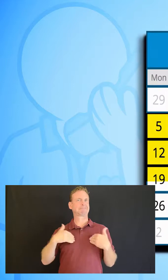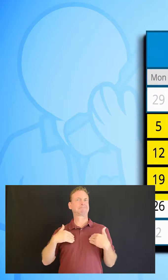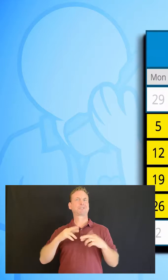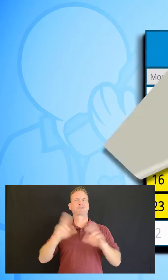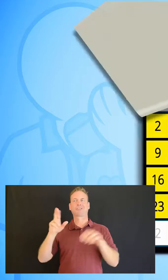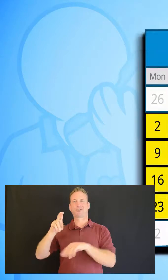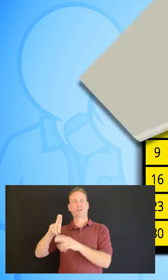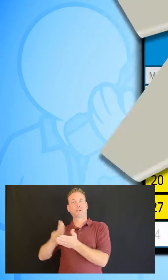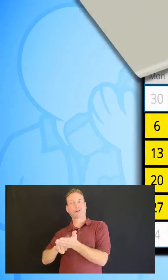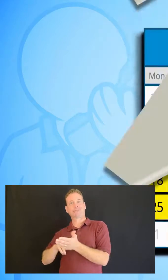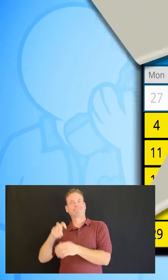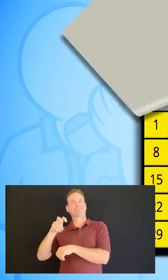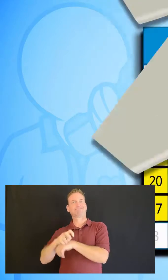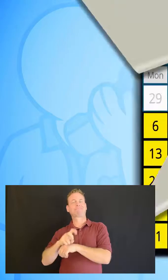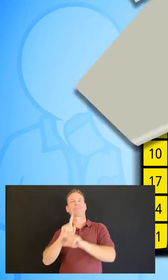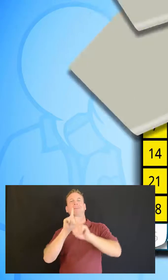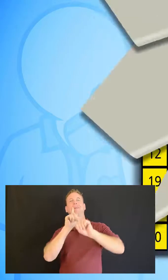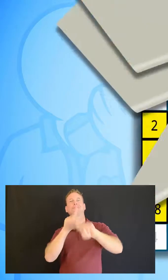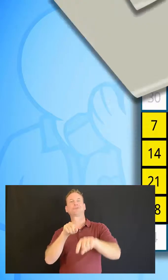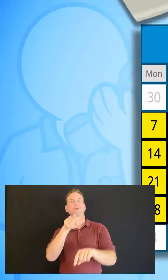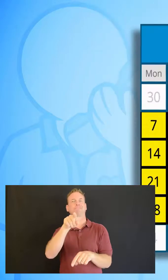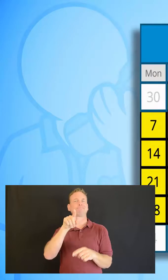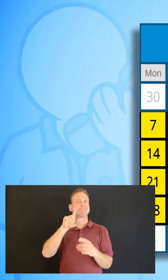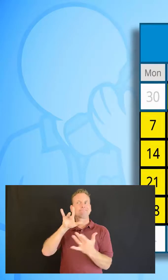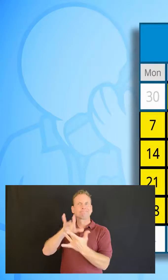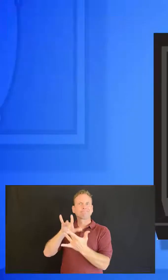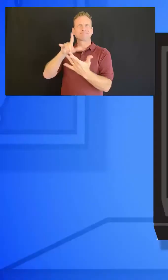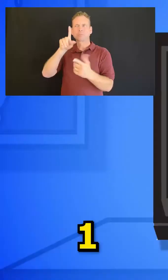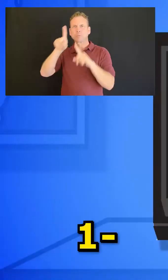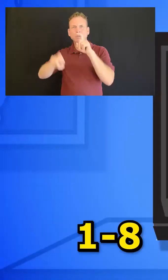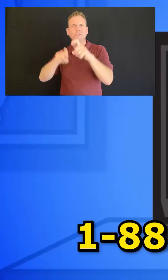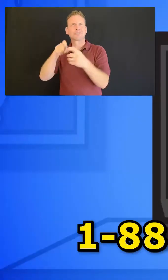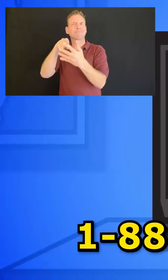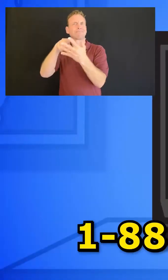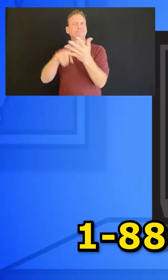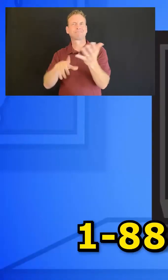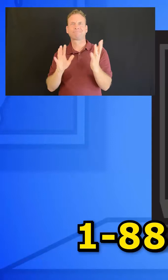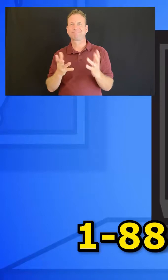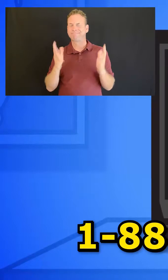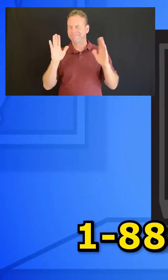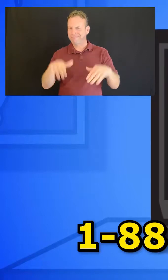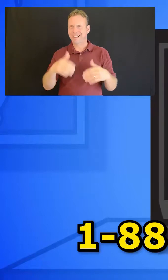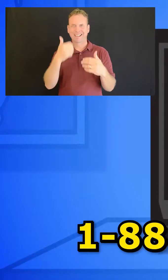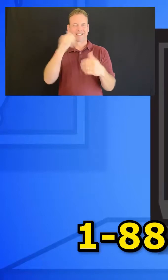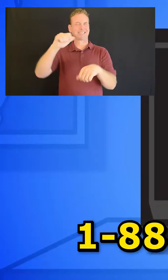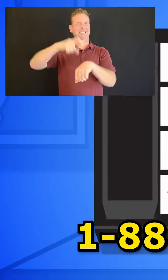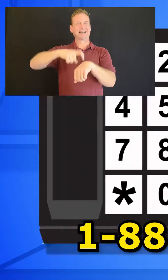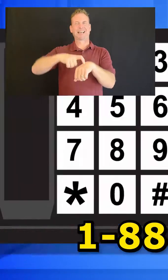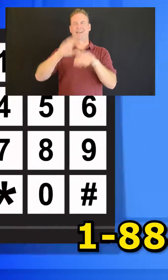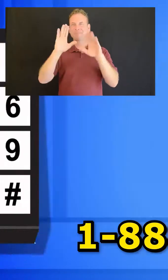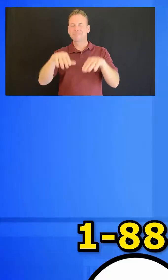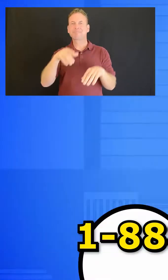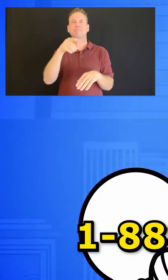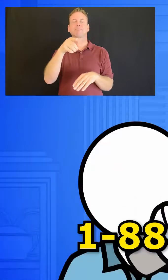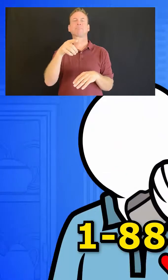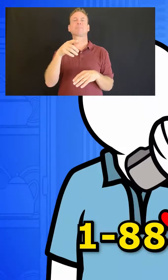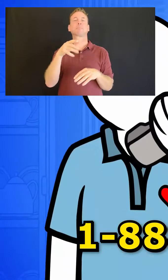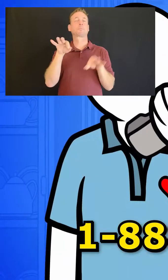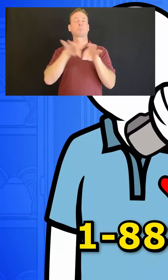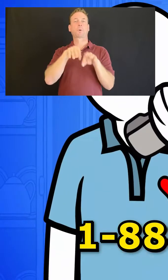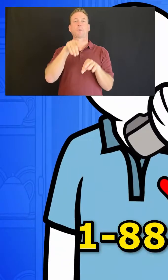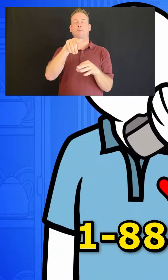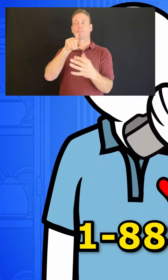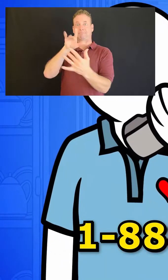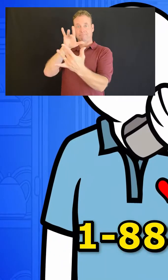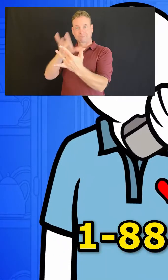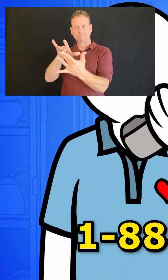every day of the year, and that includes holidays. Dial the number and don't worry, our nurse will take care of you.